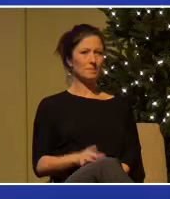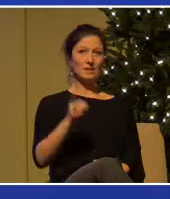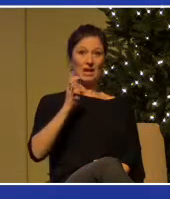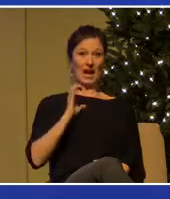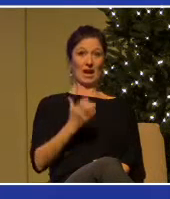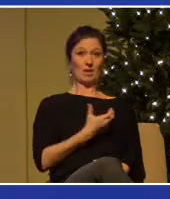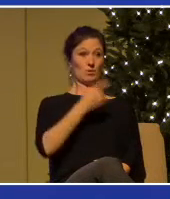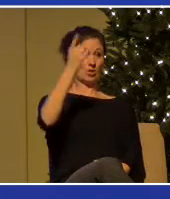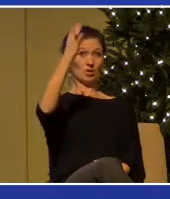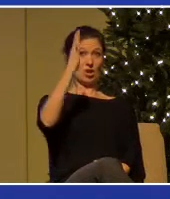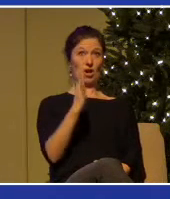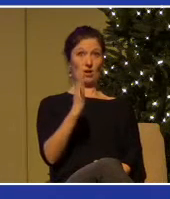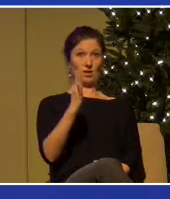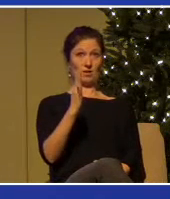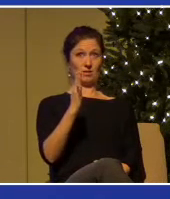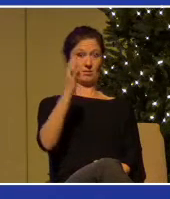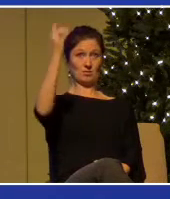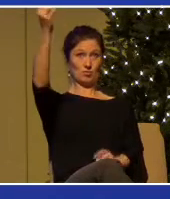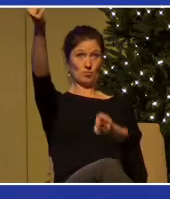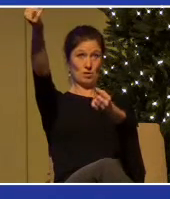comes to us.